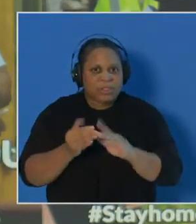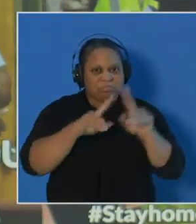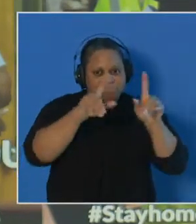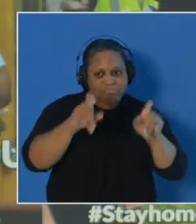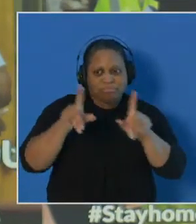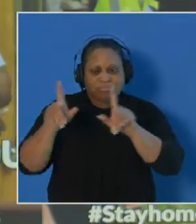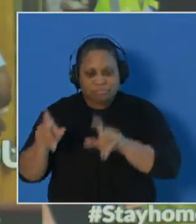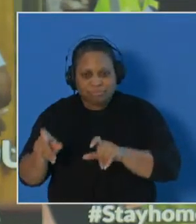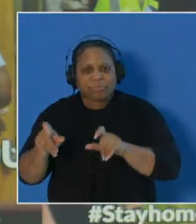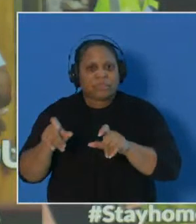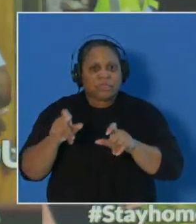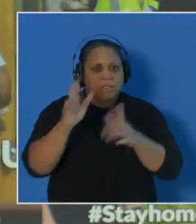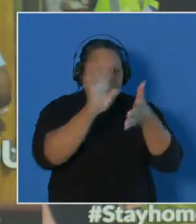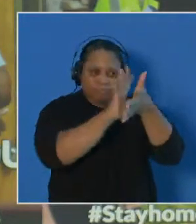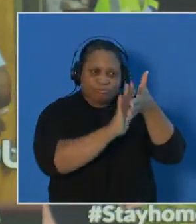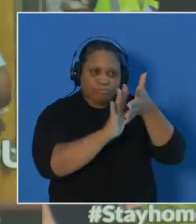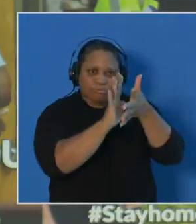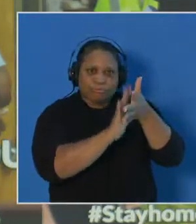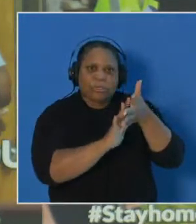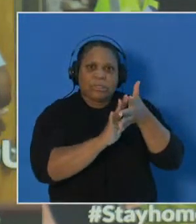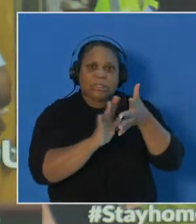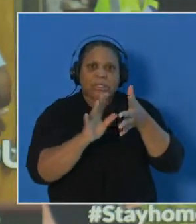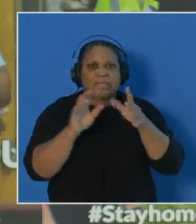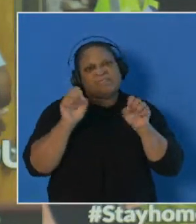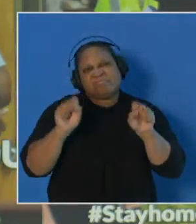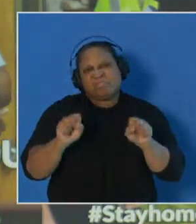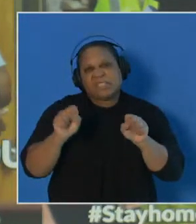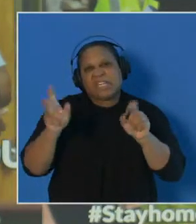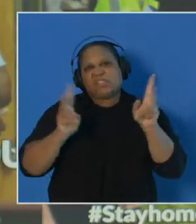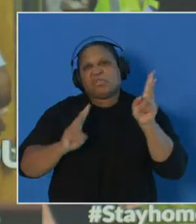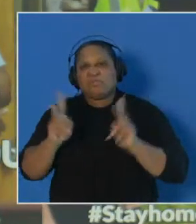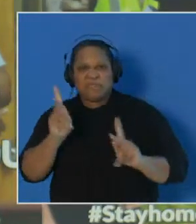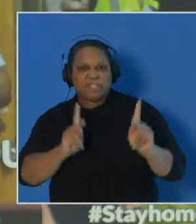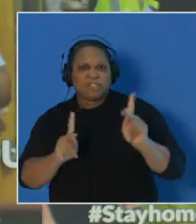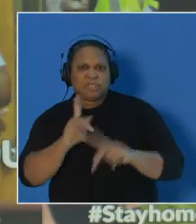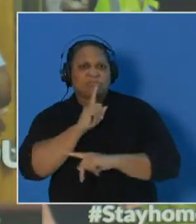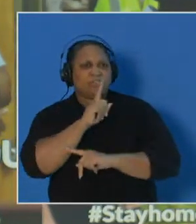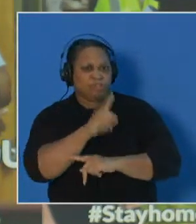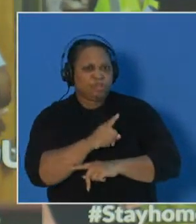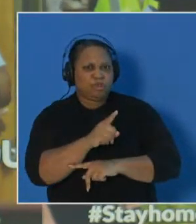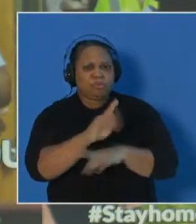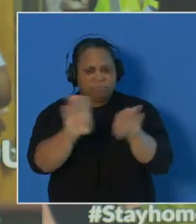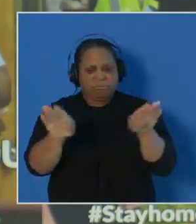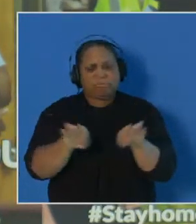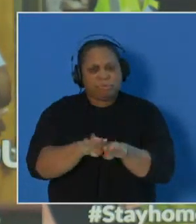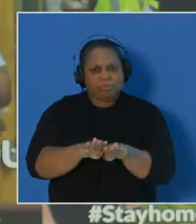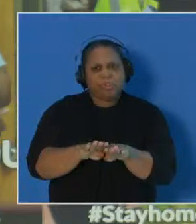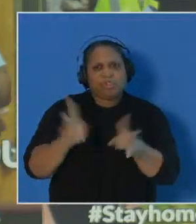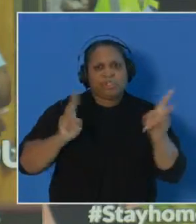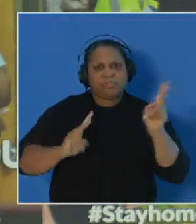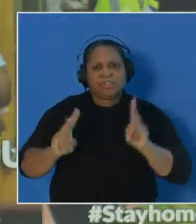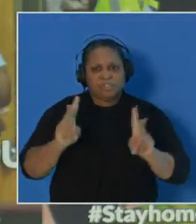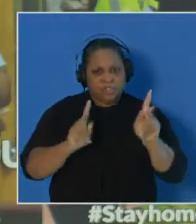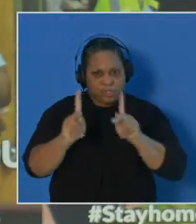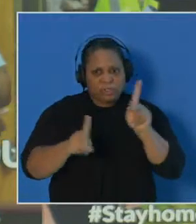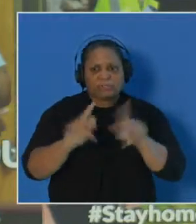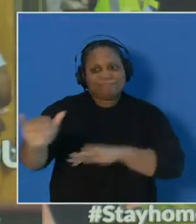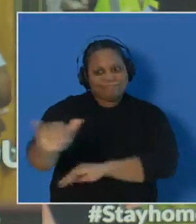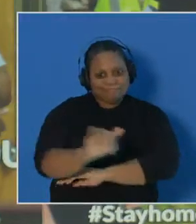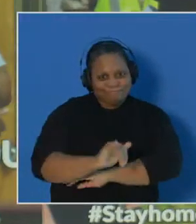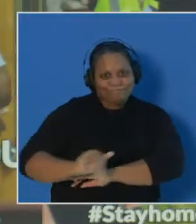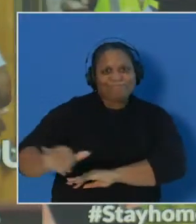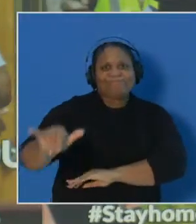of potential visitors, and is committed to making sure that Bermudians and visitors alike are kept safe from